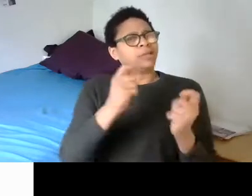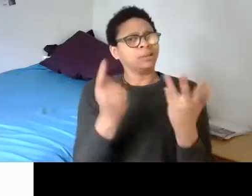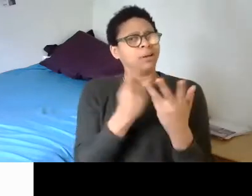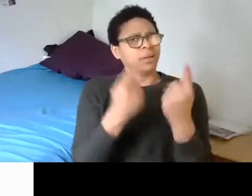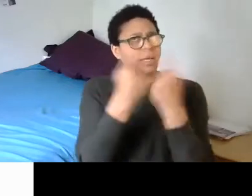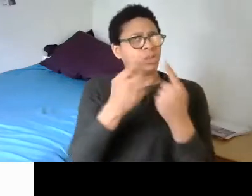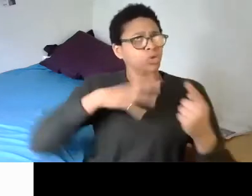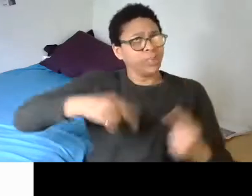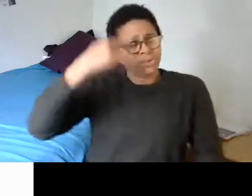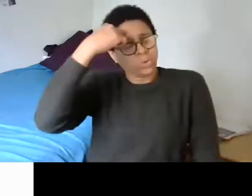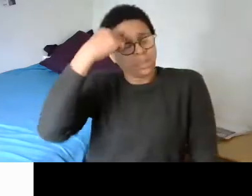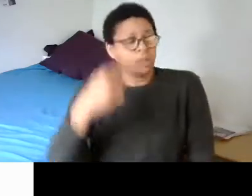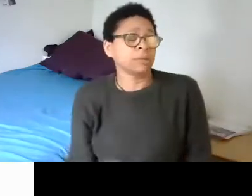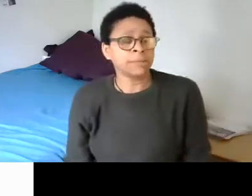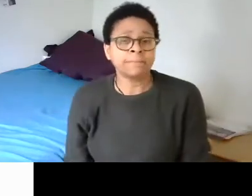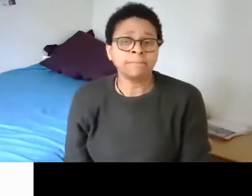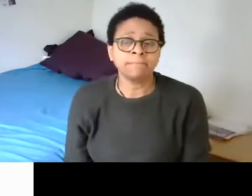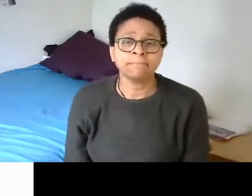with.